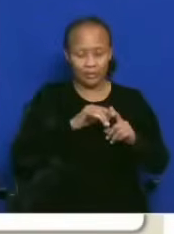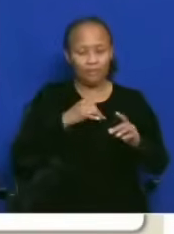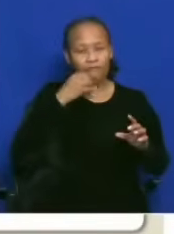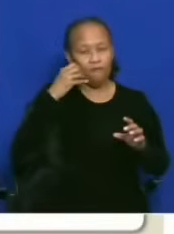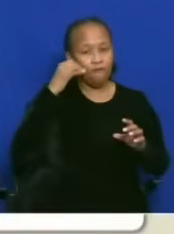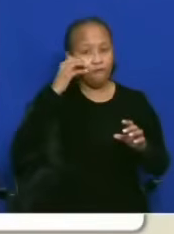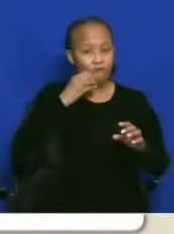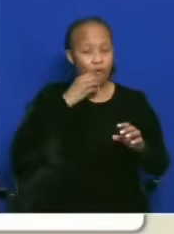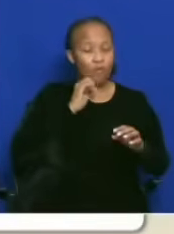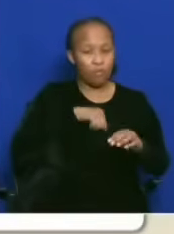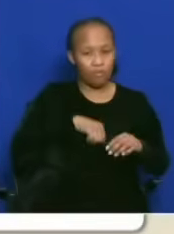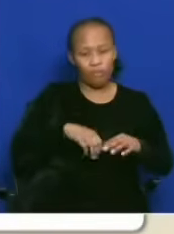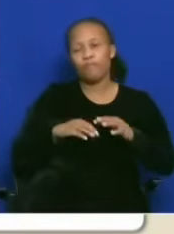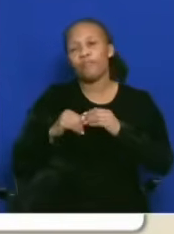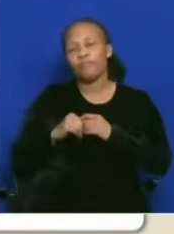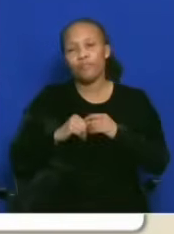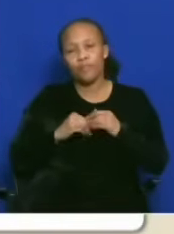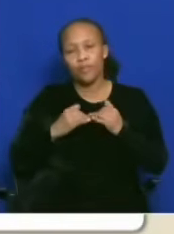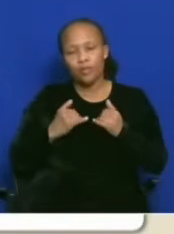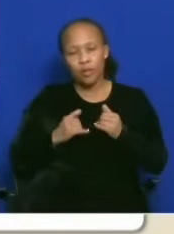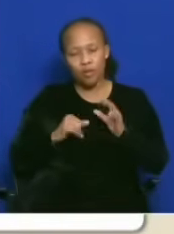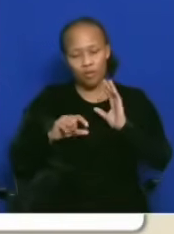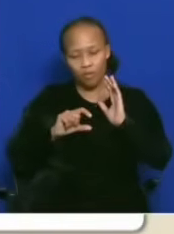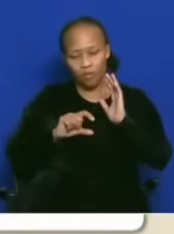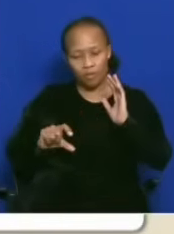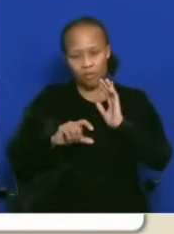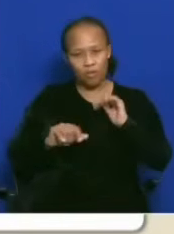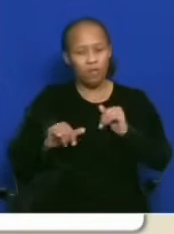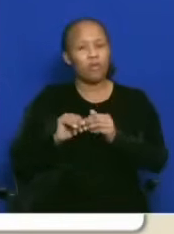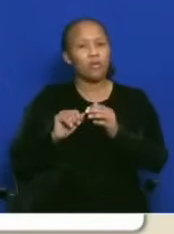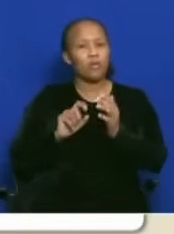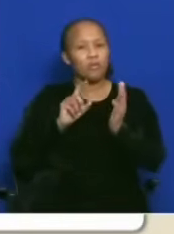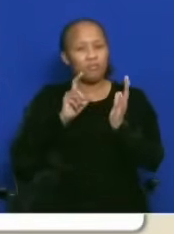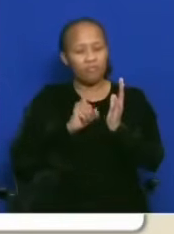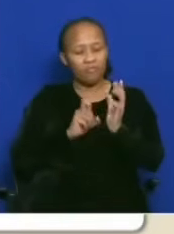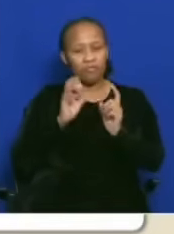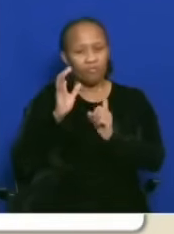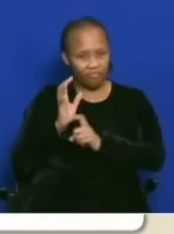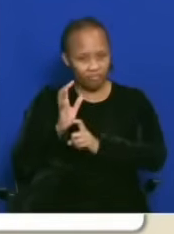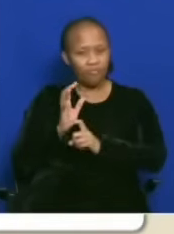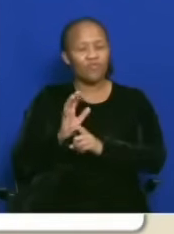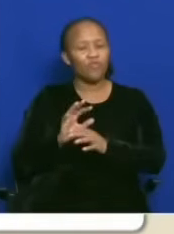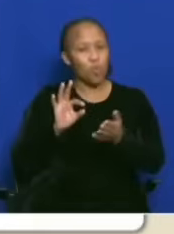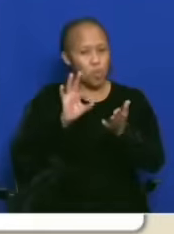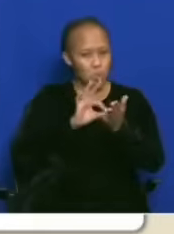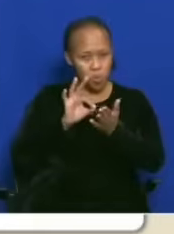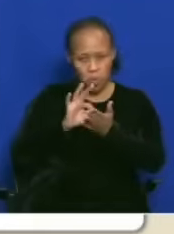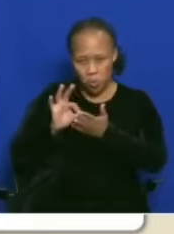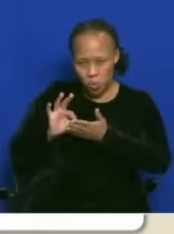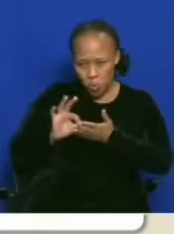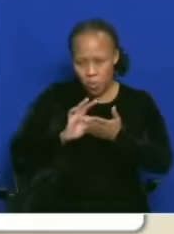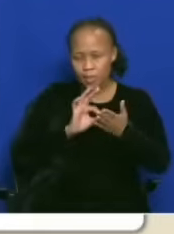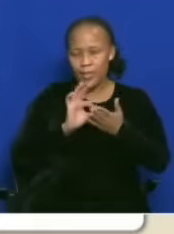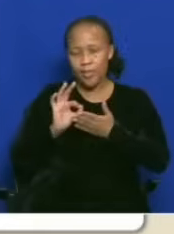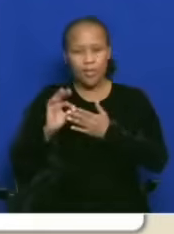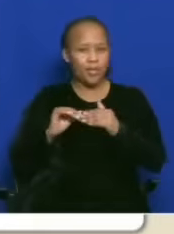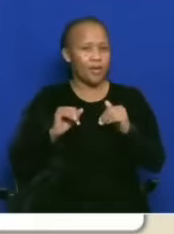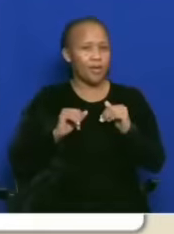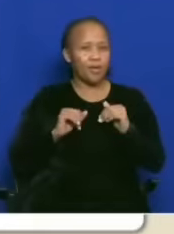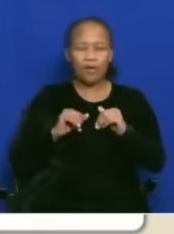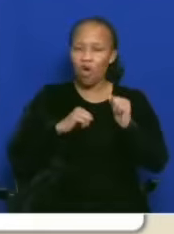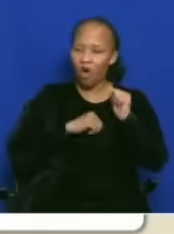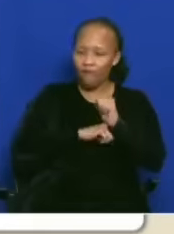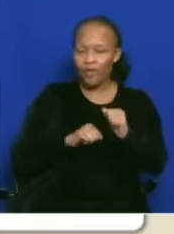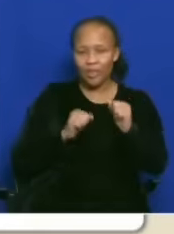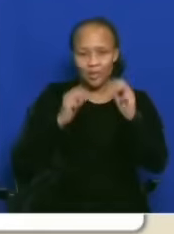for disinfection, sanitization, and deep cleaning of all municipal offices, warehouses, etc. So